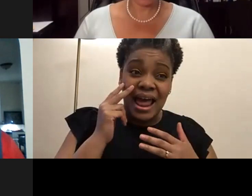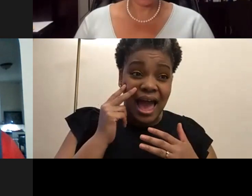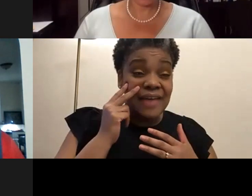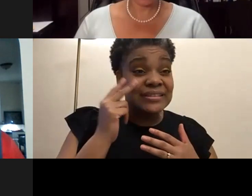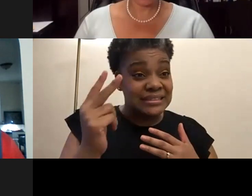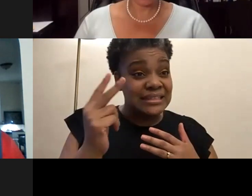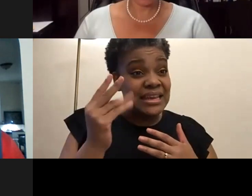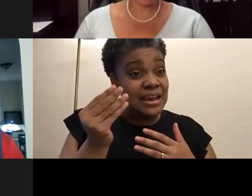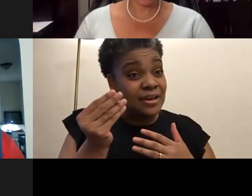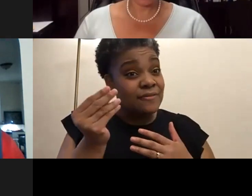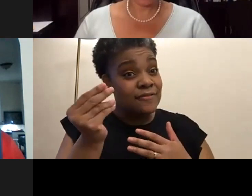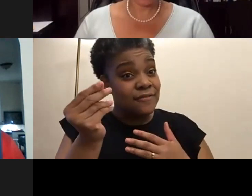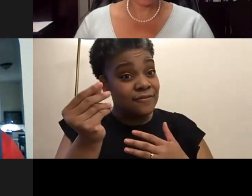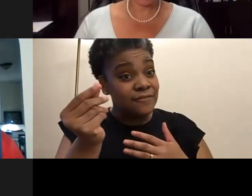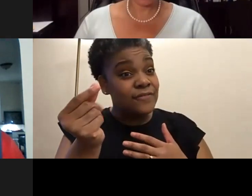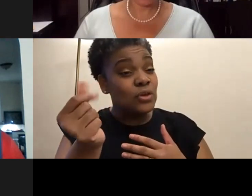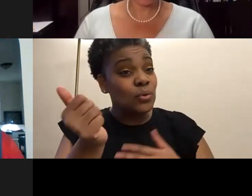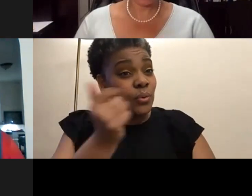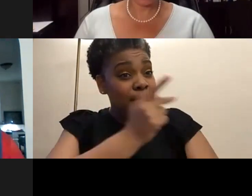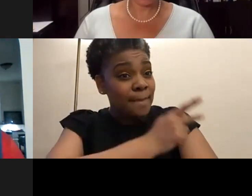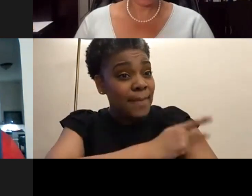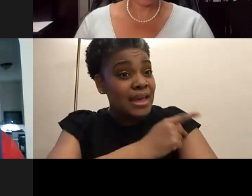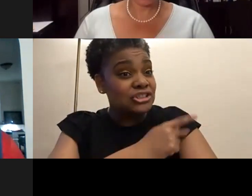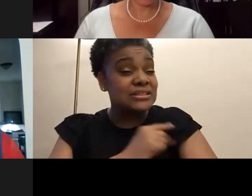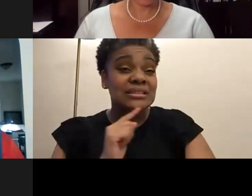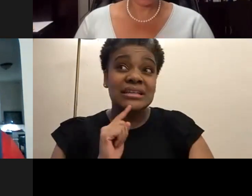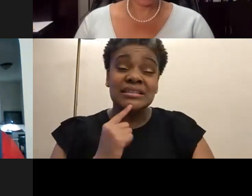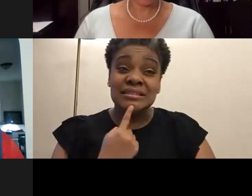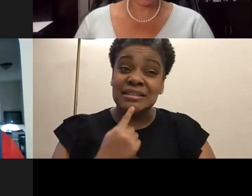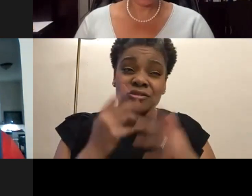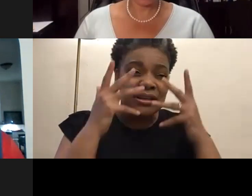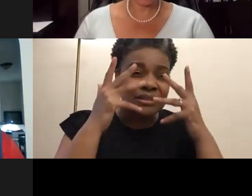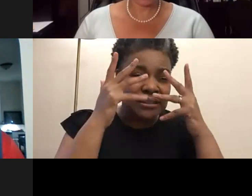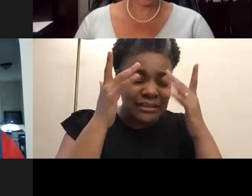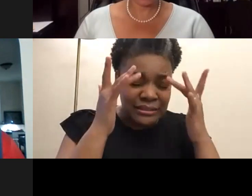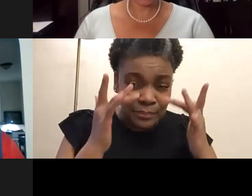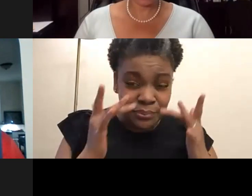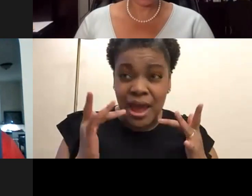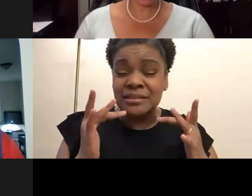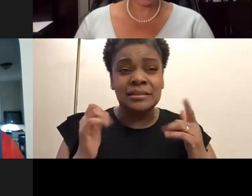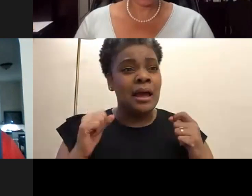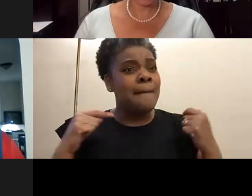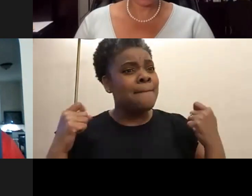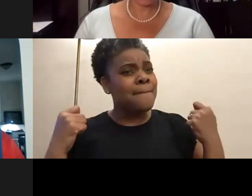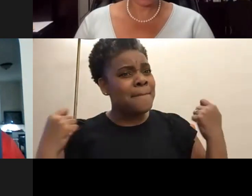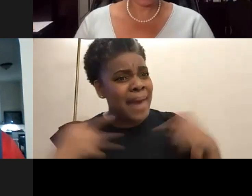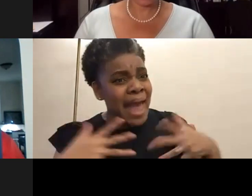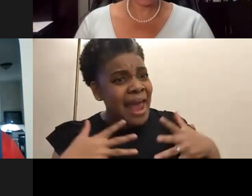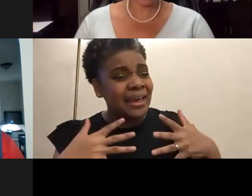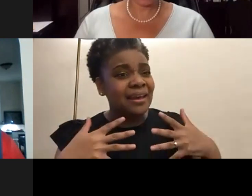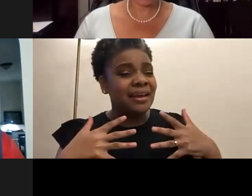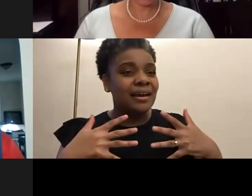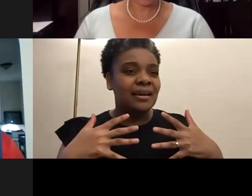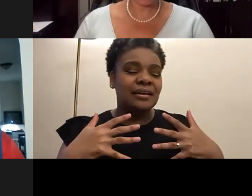patients who are extremely depressed and they have panic attacks and they're frightened and you can't blame them, but you have